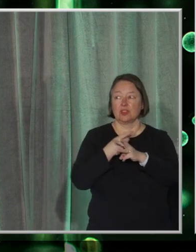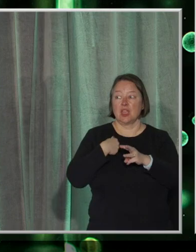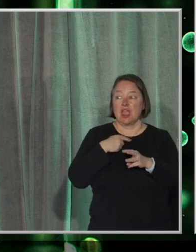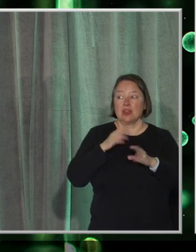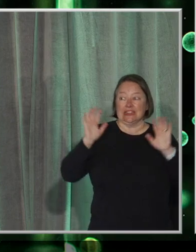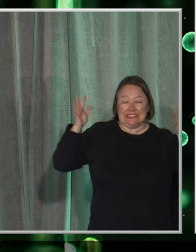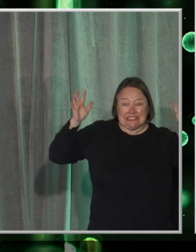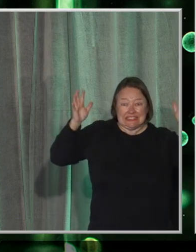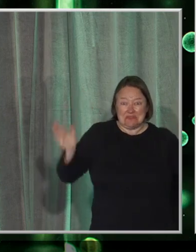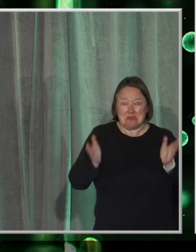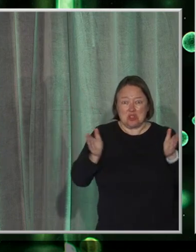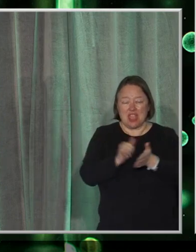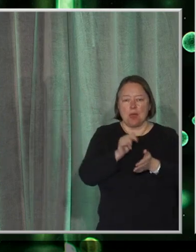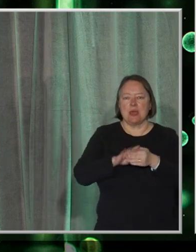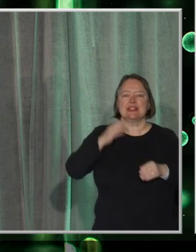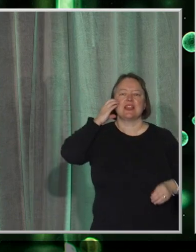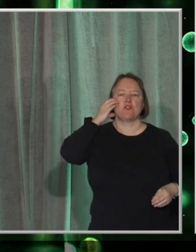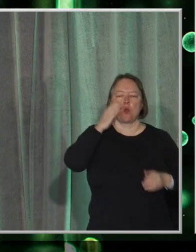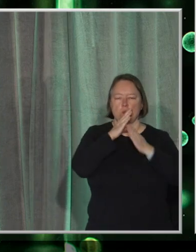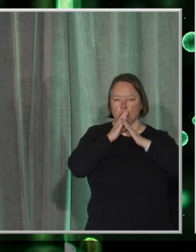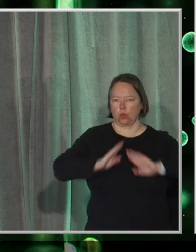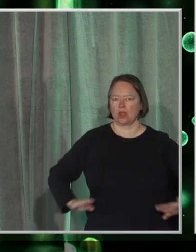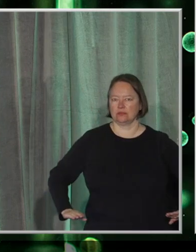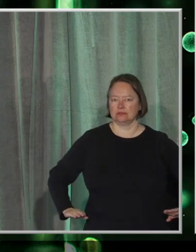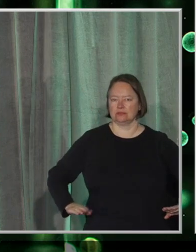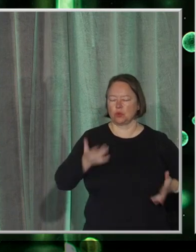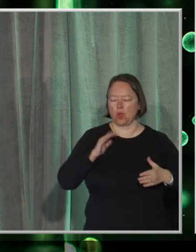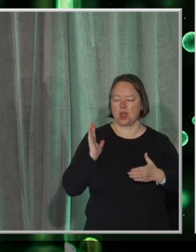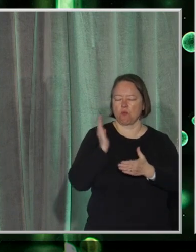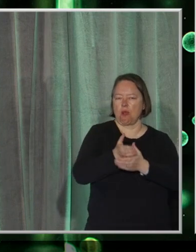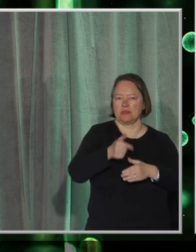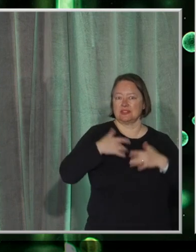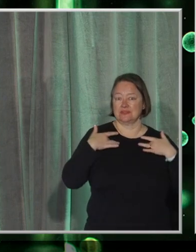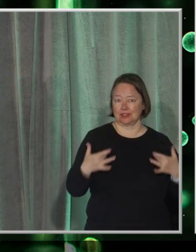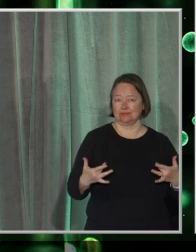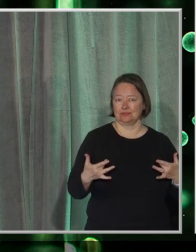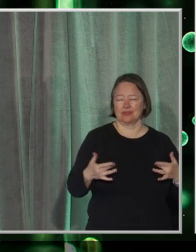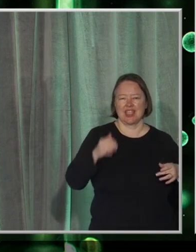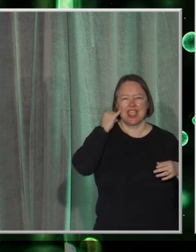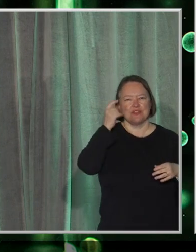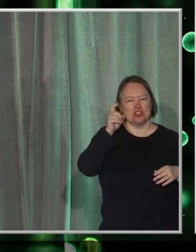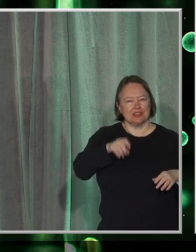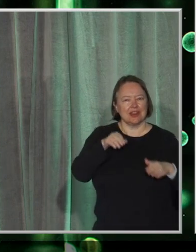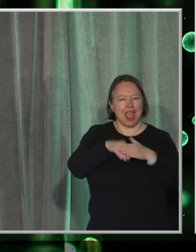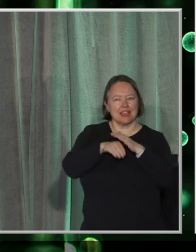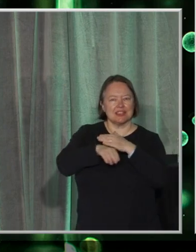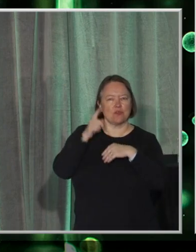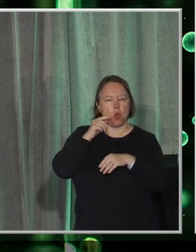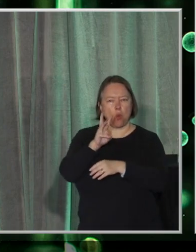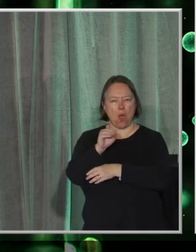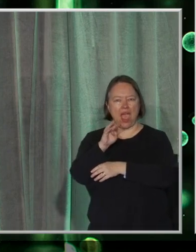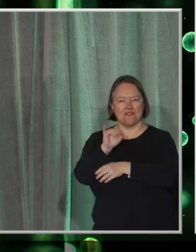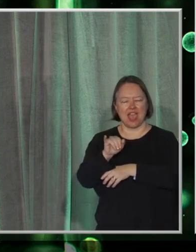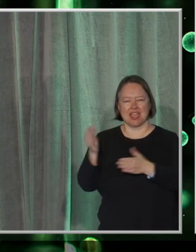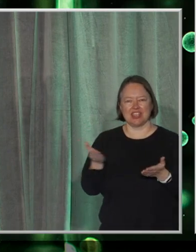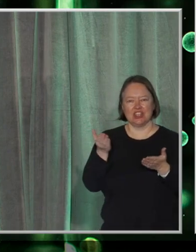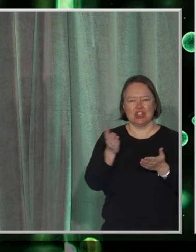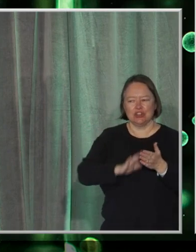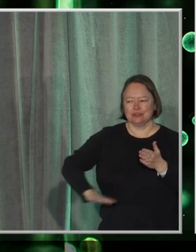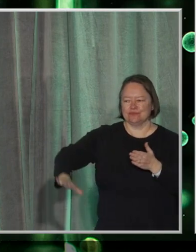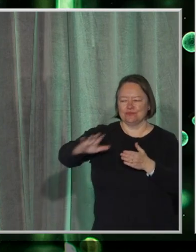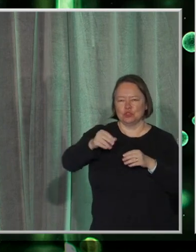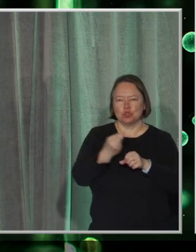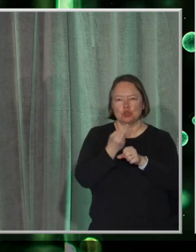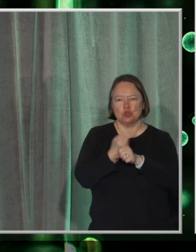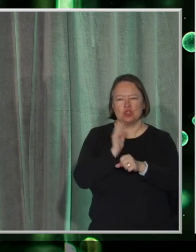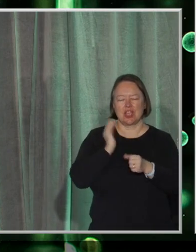please silence your cell phones to avoid interrupting the event. If you need access to the Wi-Fi here on campus, you can do so